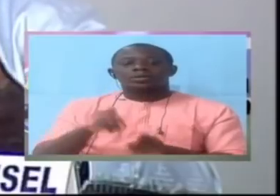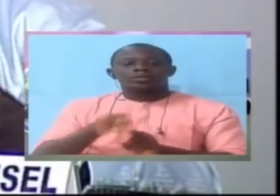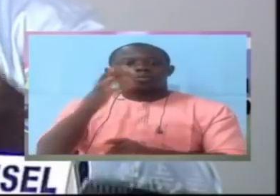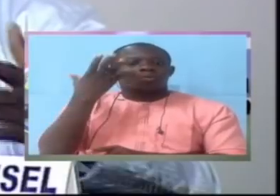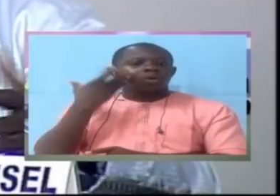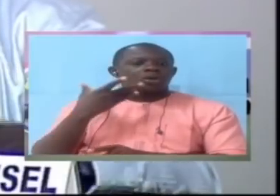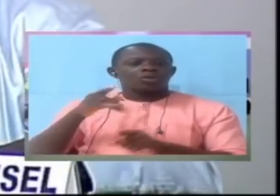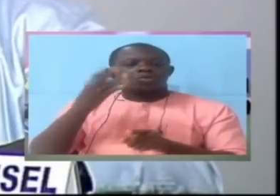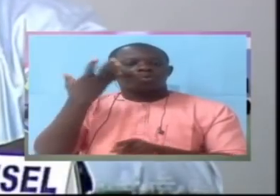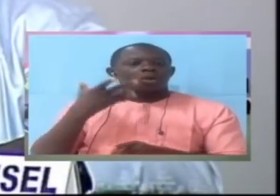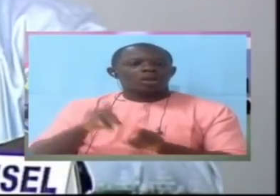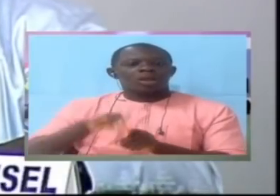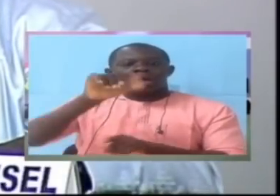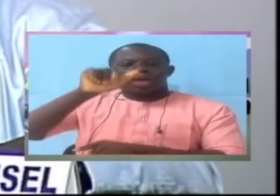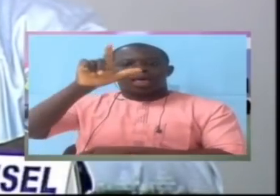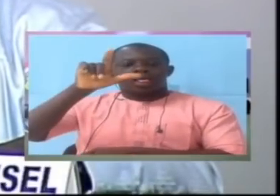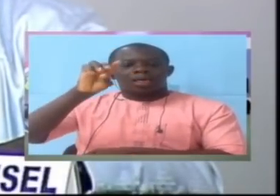Momane came with a group of soldiers?